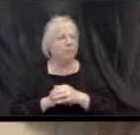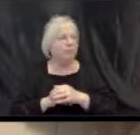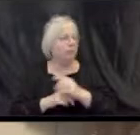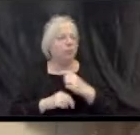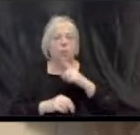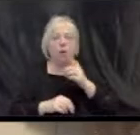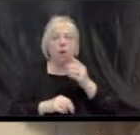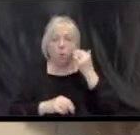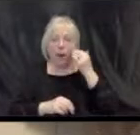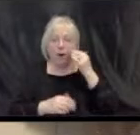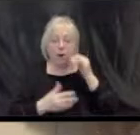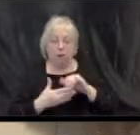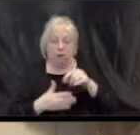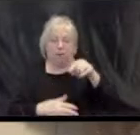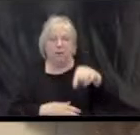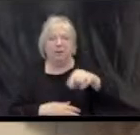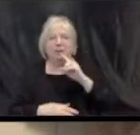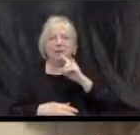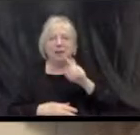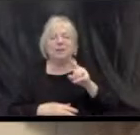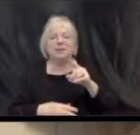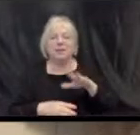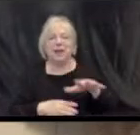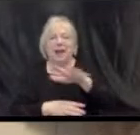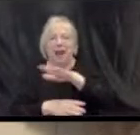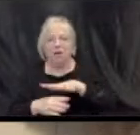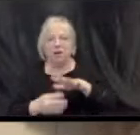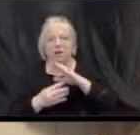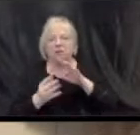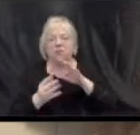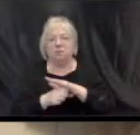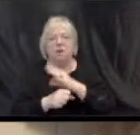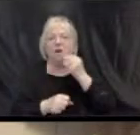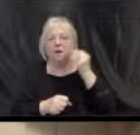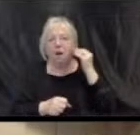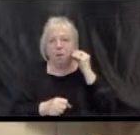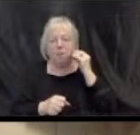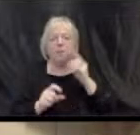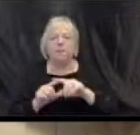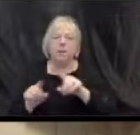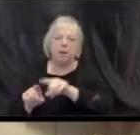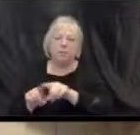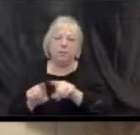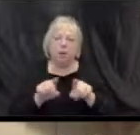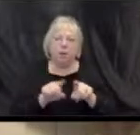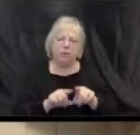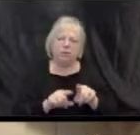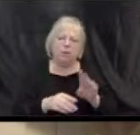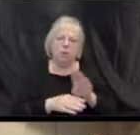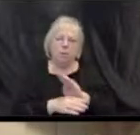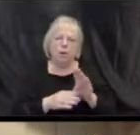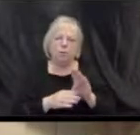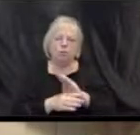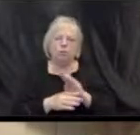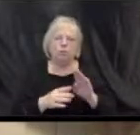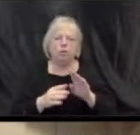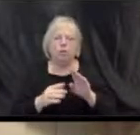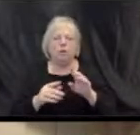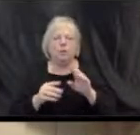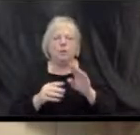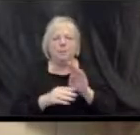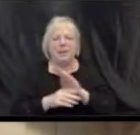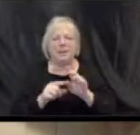this is a residential area, but there is also a commercial land across the